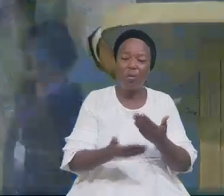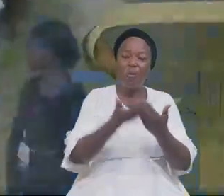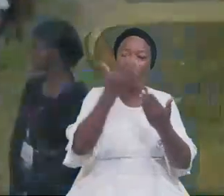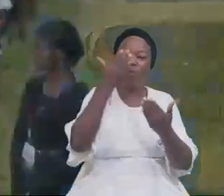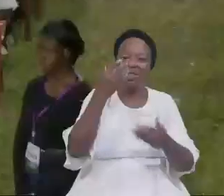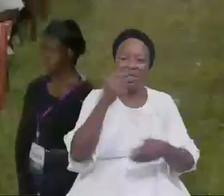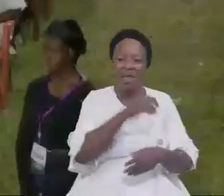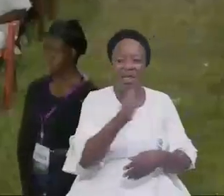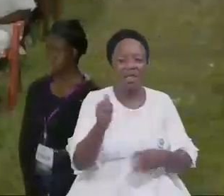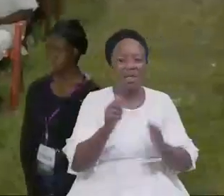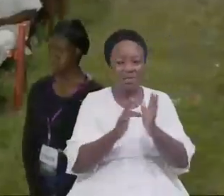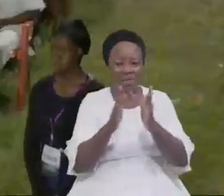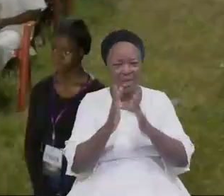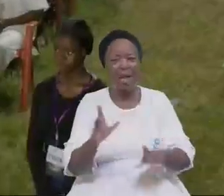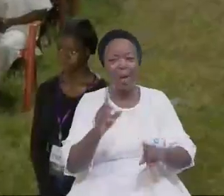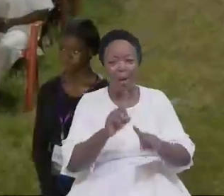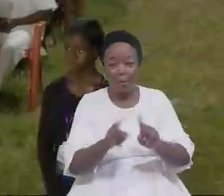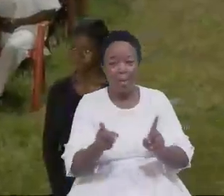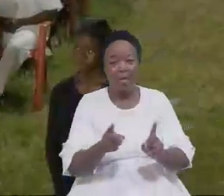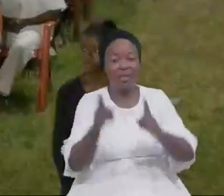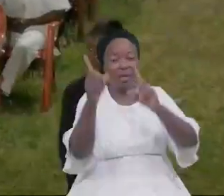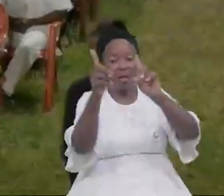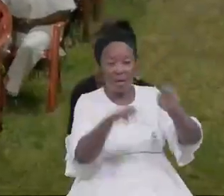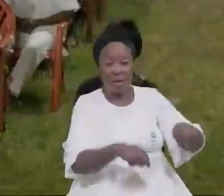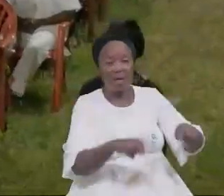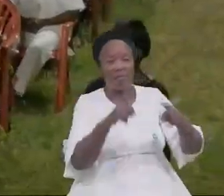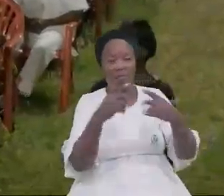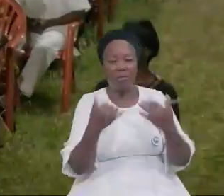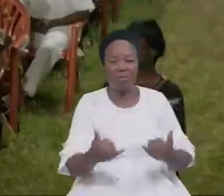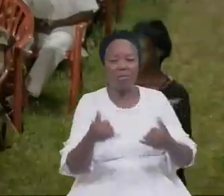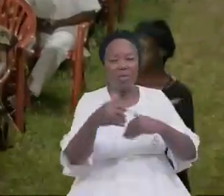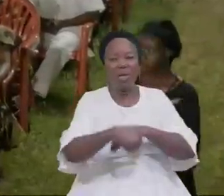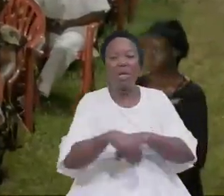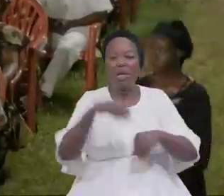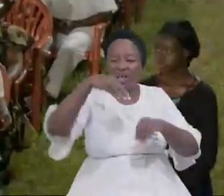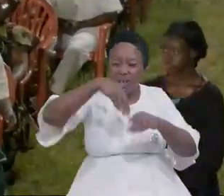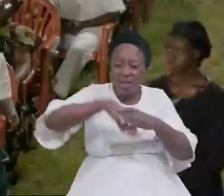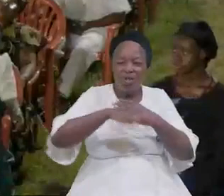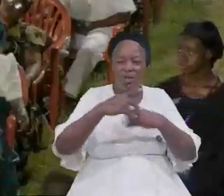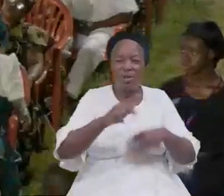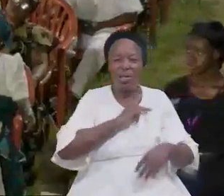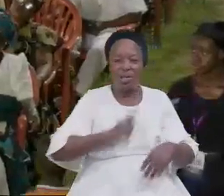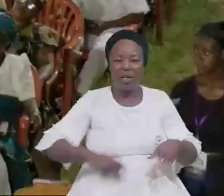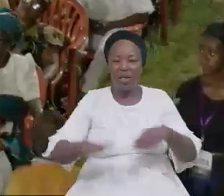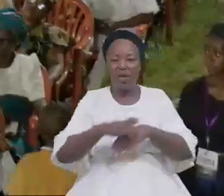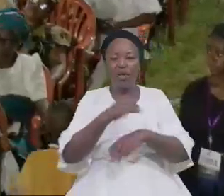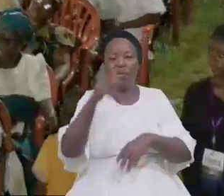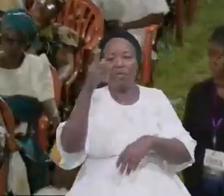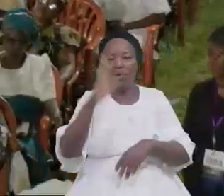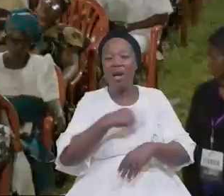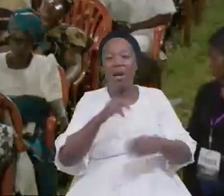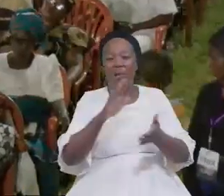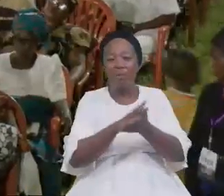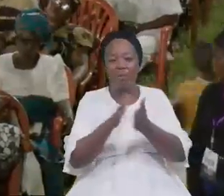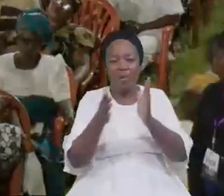Christian. But come tonight into the kingdom of God and become